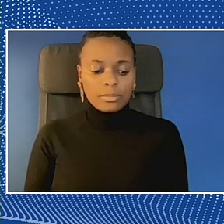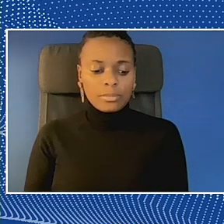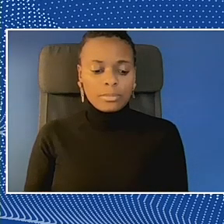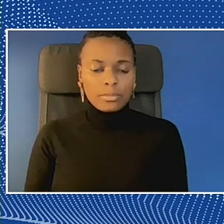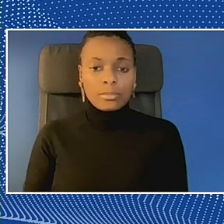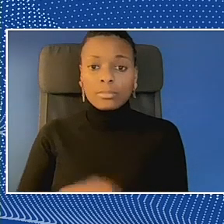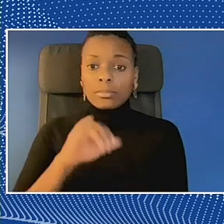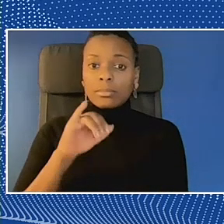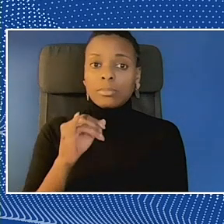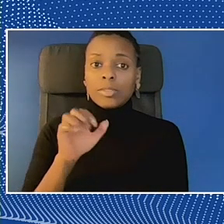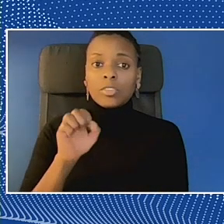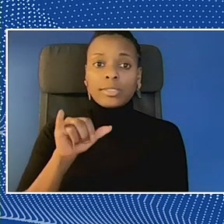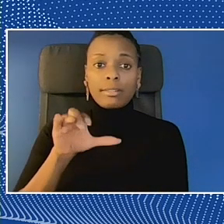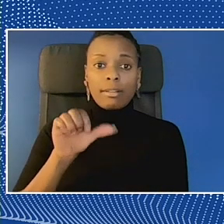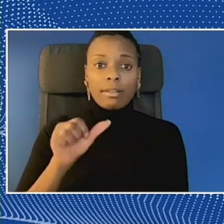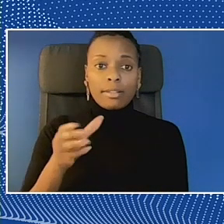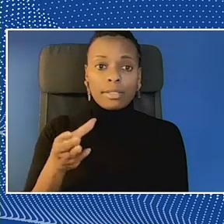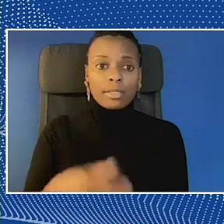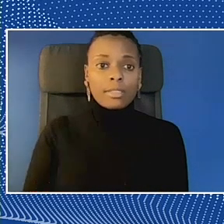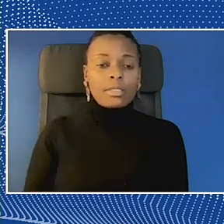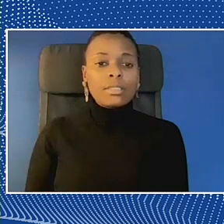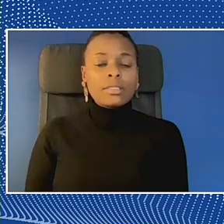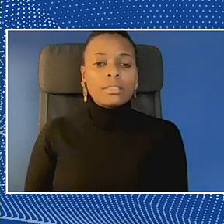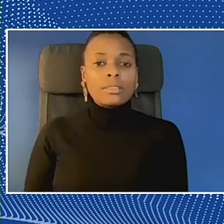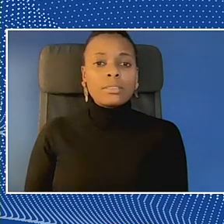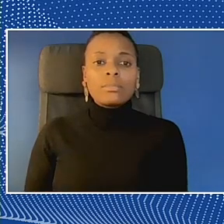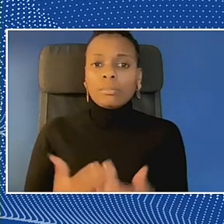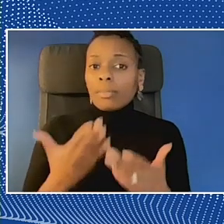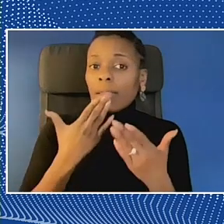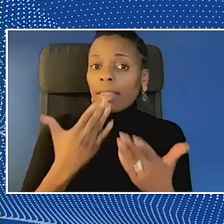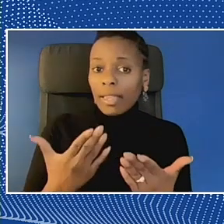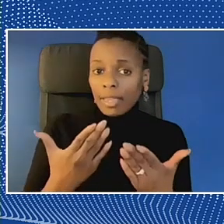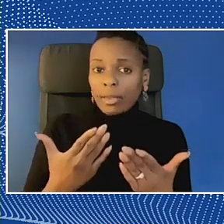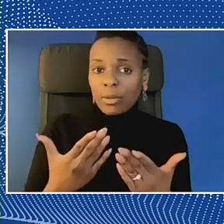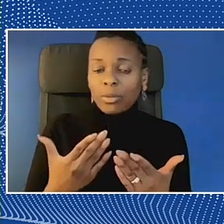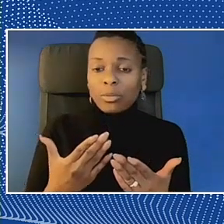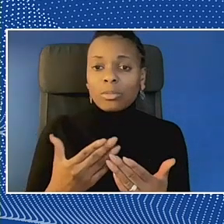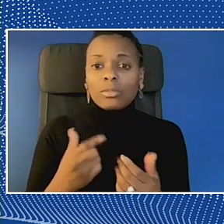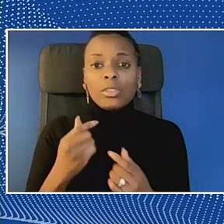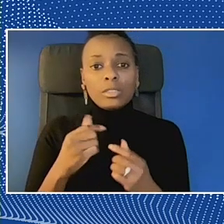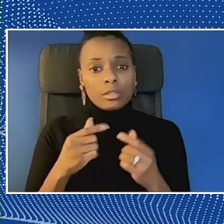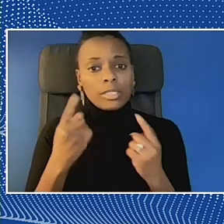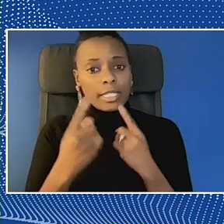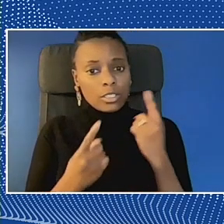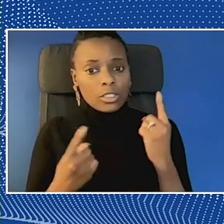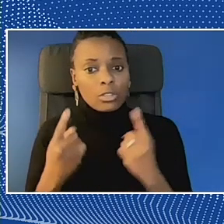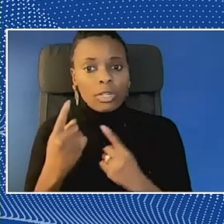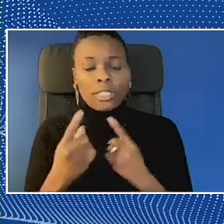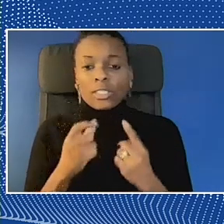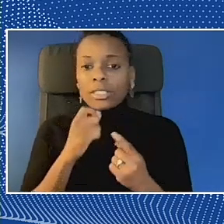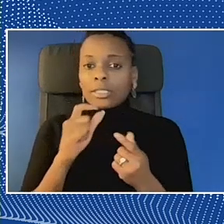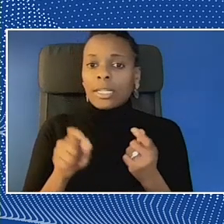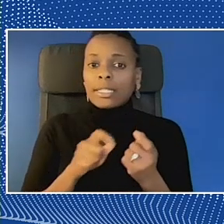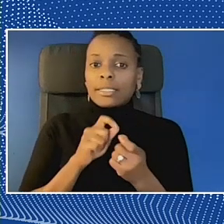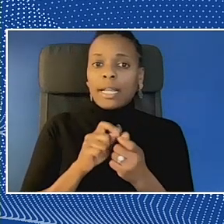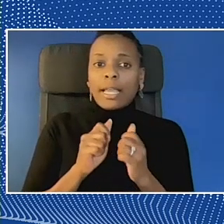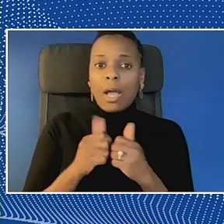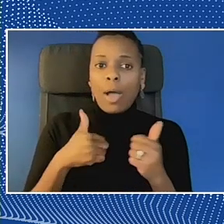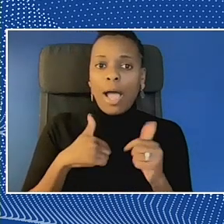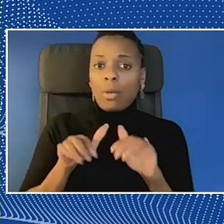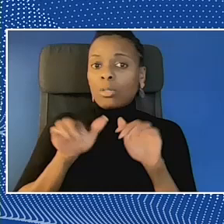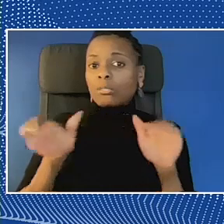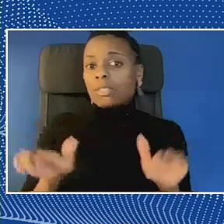Jessica, go ahead. Thanks. I just want to thank you for taking that into consideration. I think that's not exactly how I would have done it, but I think